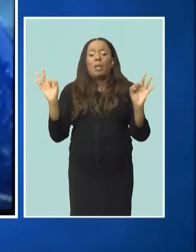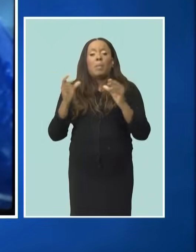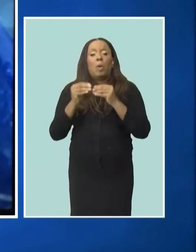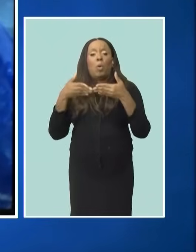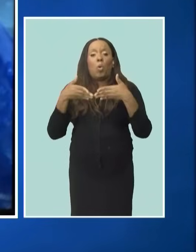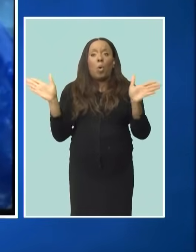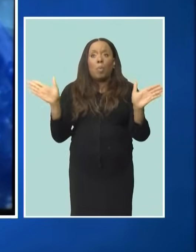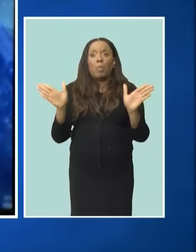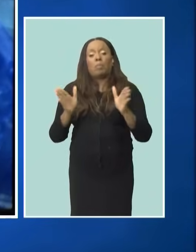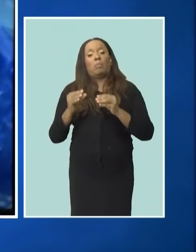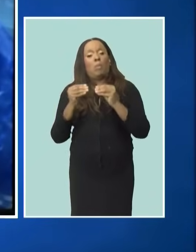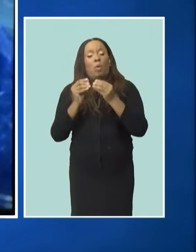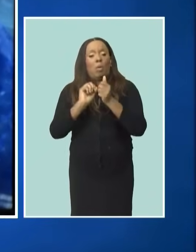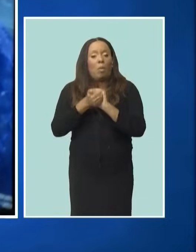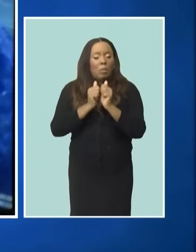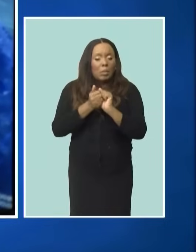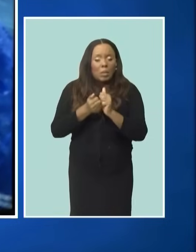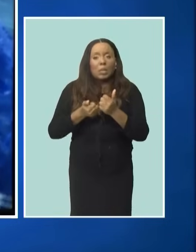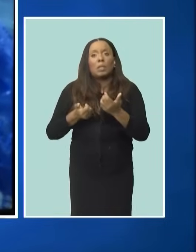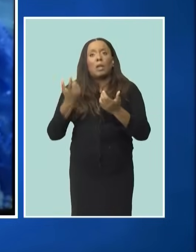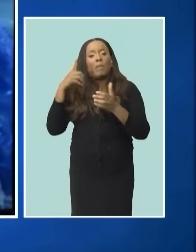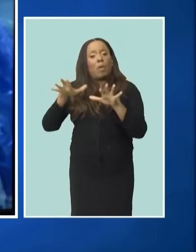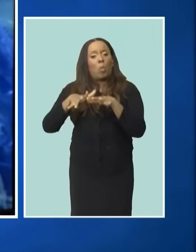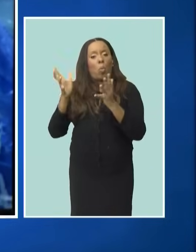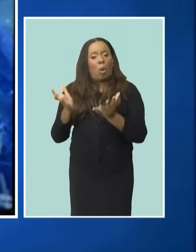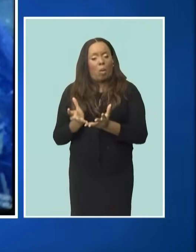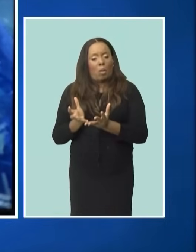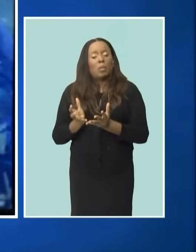competitive on the world scene.